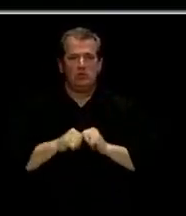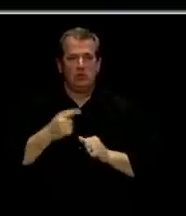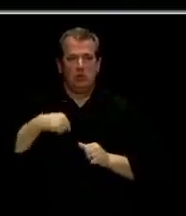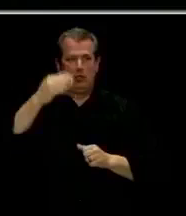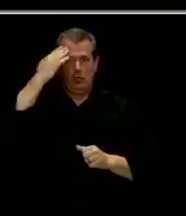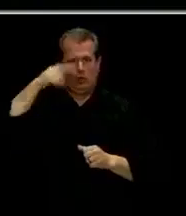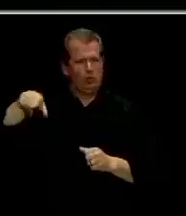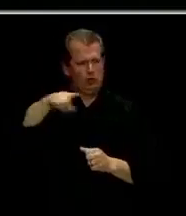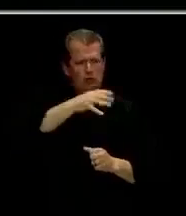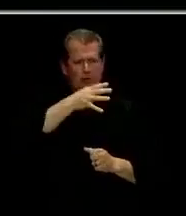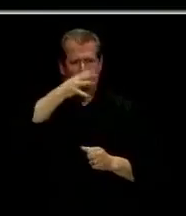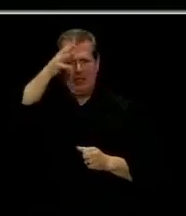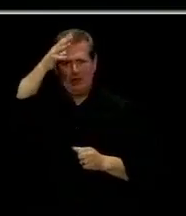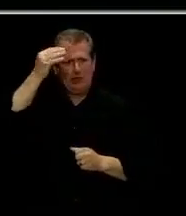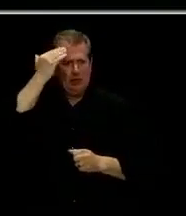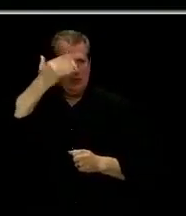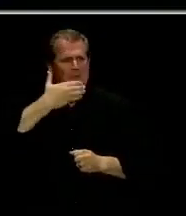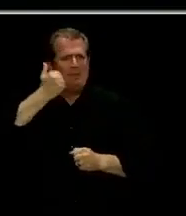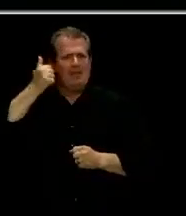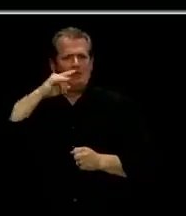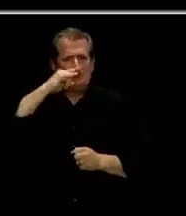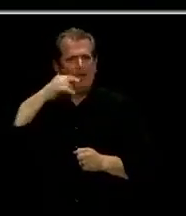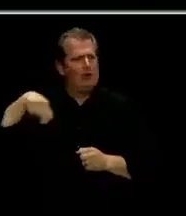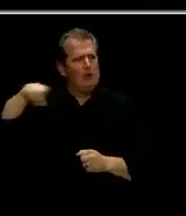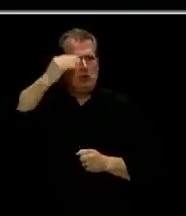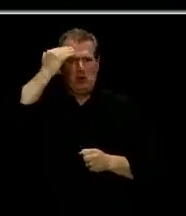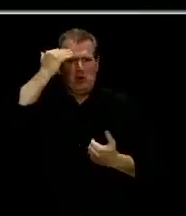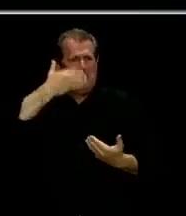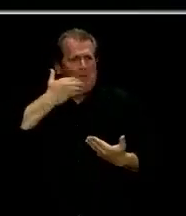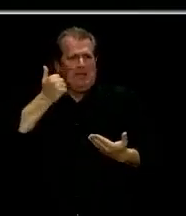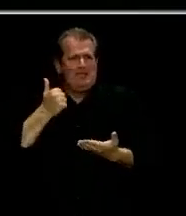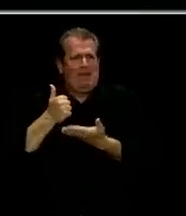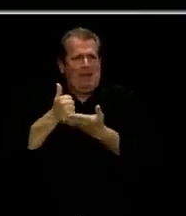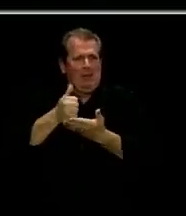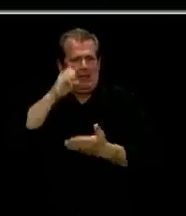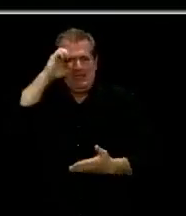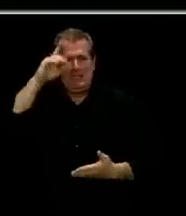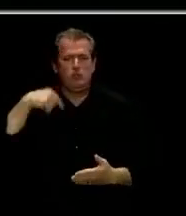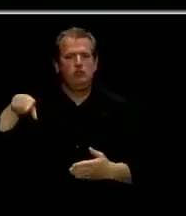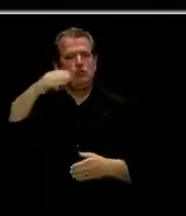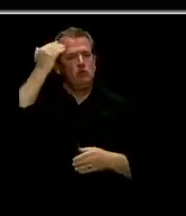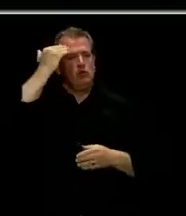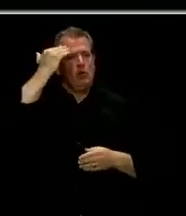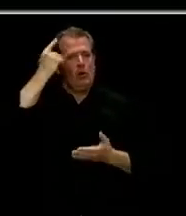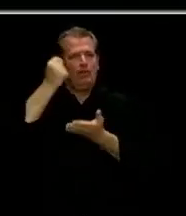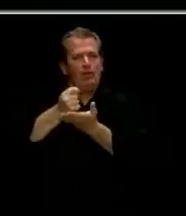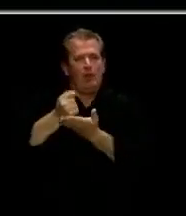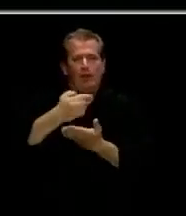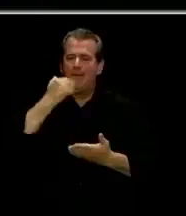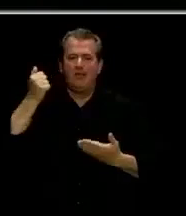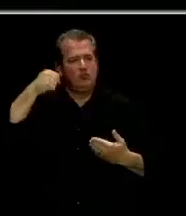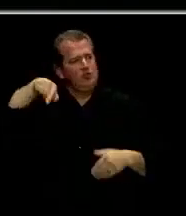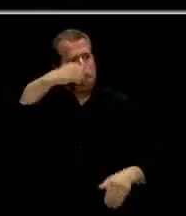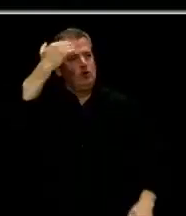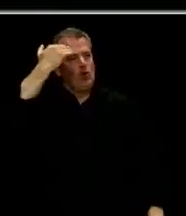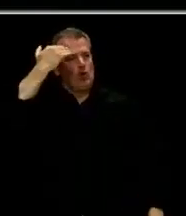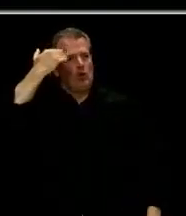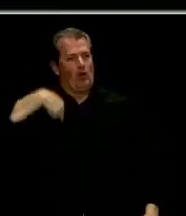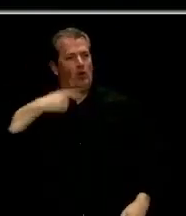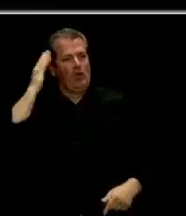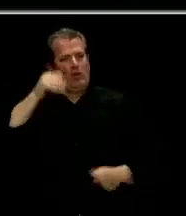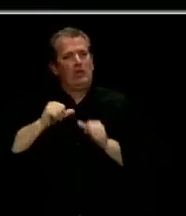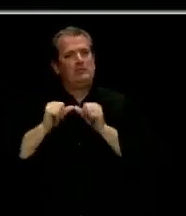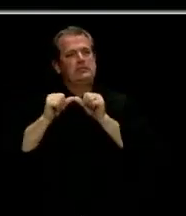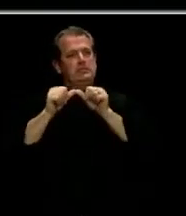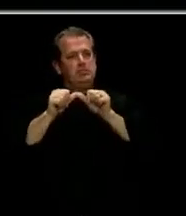know best. You know what is best for your child. You know what is the best educational setting, the best therapeutic setting. And our commitment to you is that we're going to continue